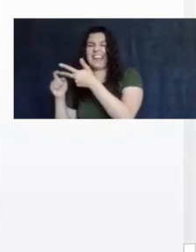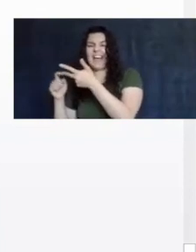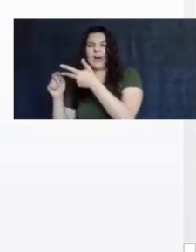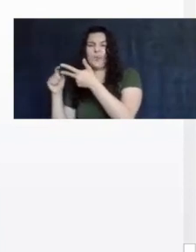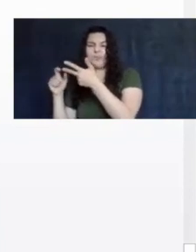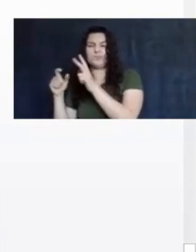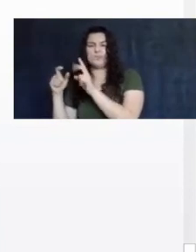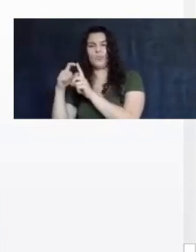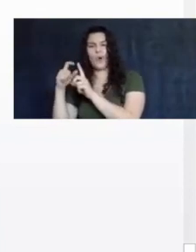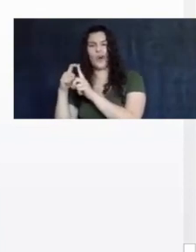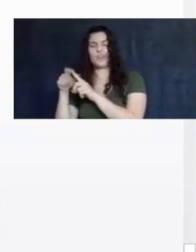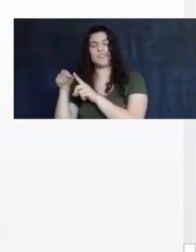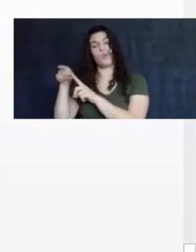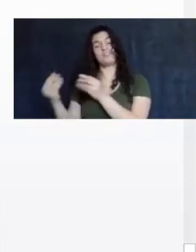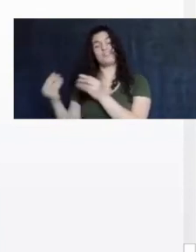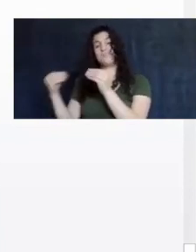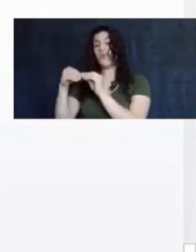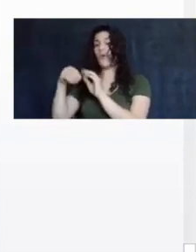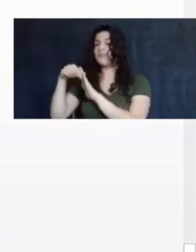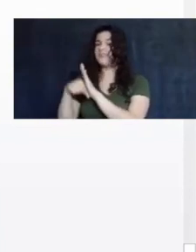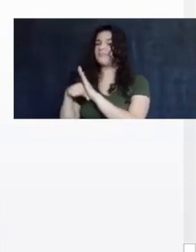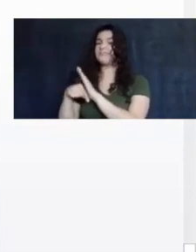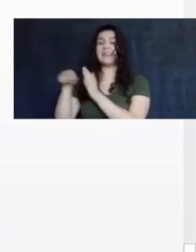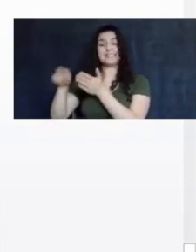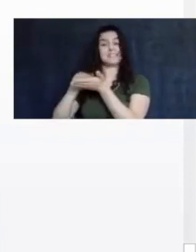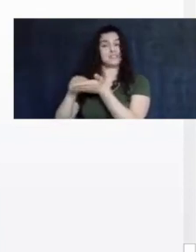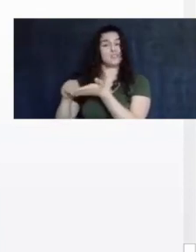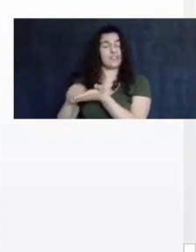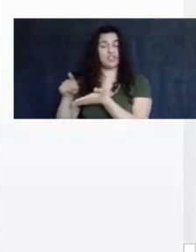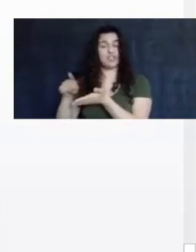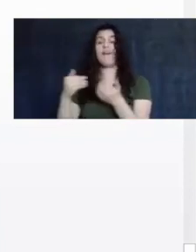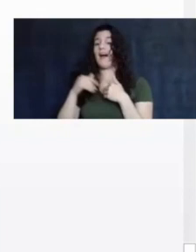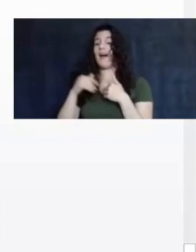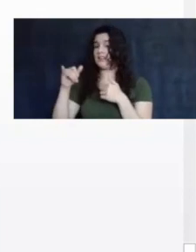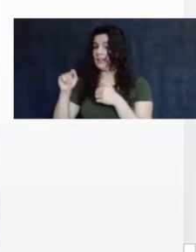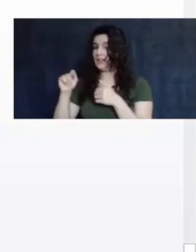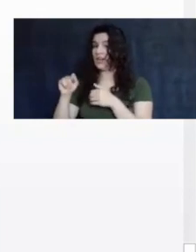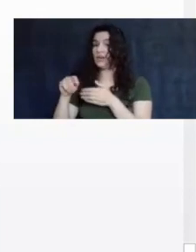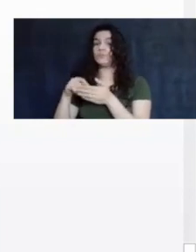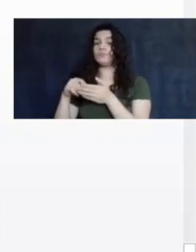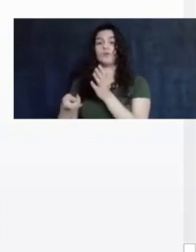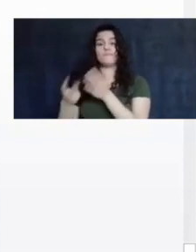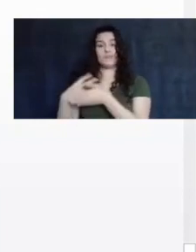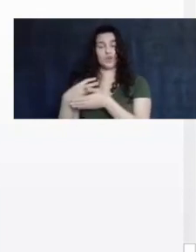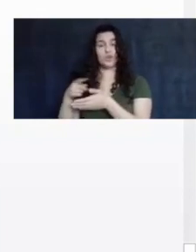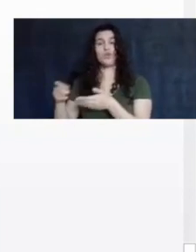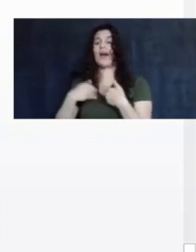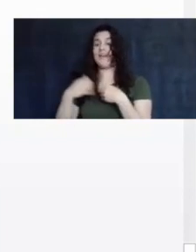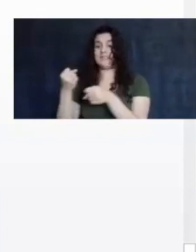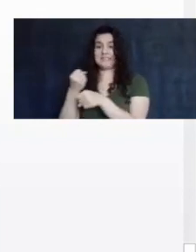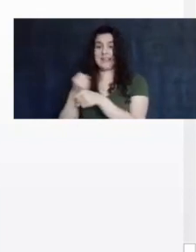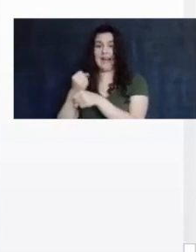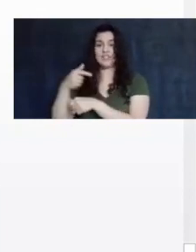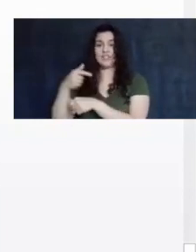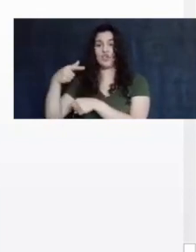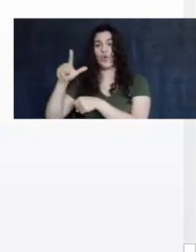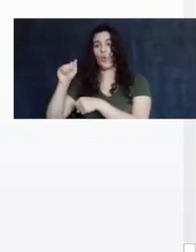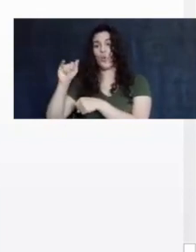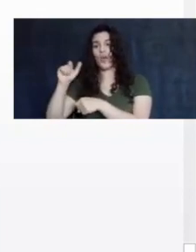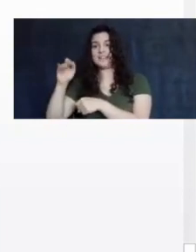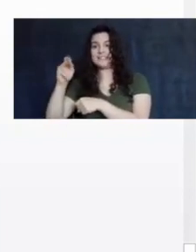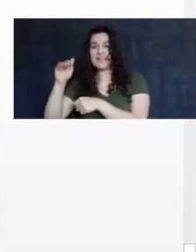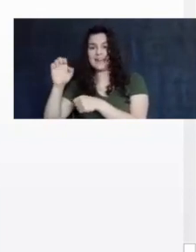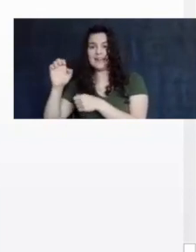in practice are dissertations. They do have lit review. You do run stats, or you do a qualitative where you do interviews, depending on the model that you